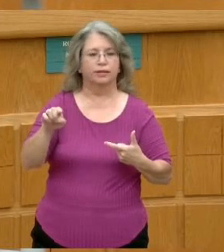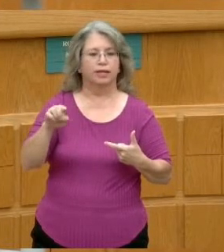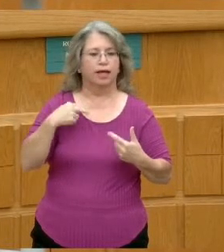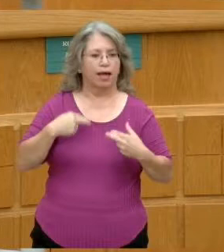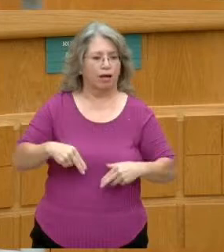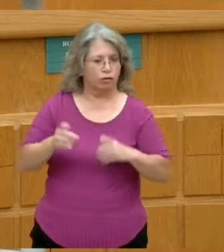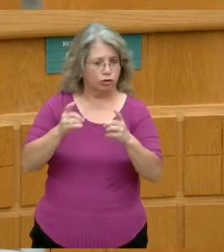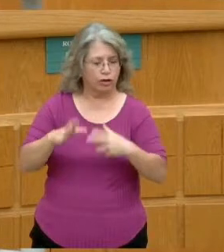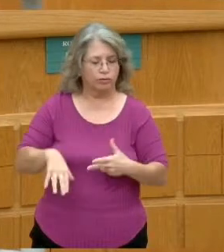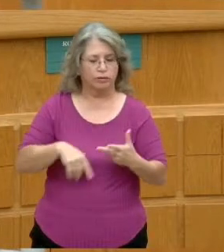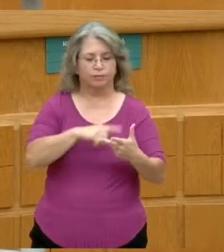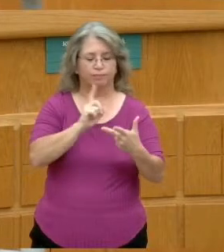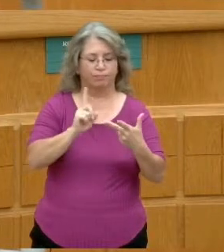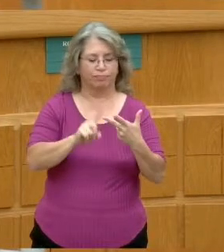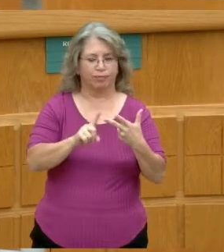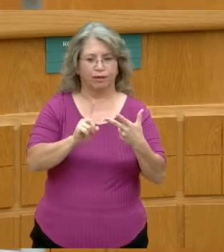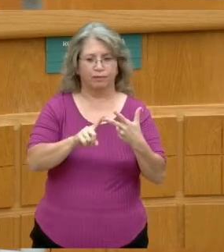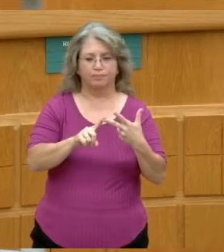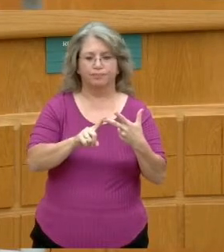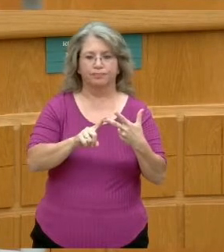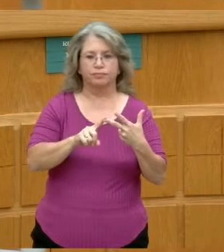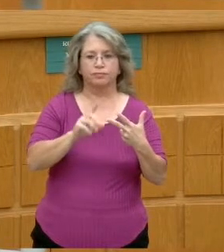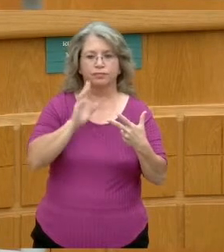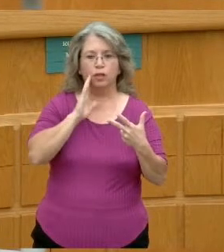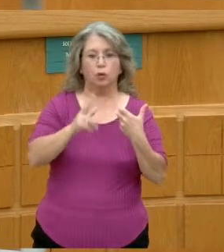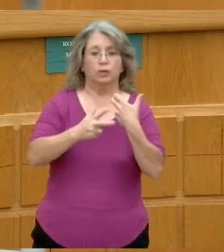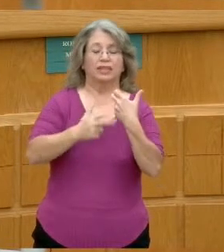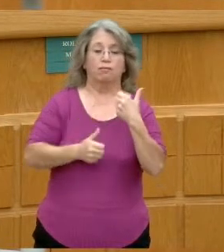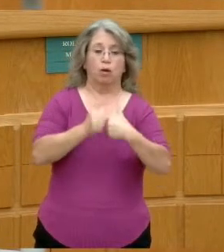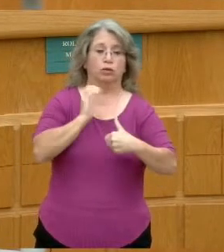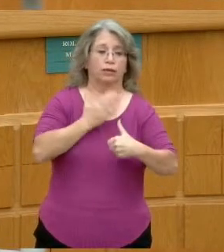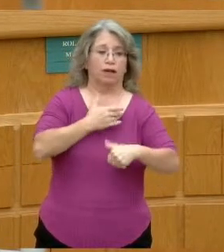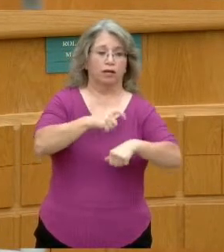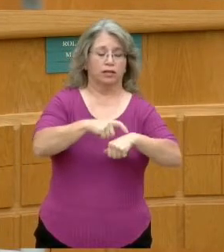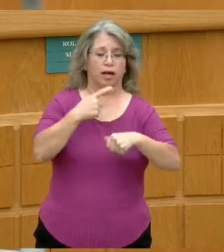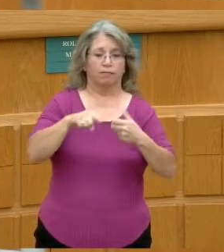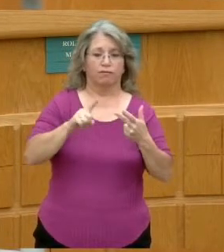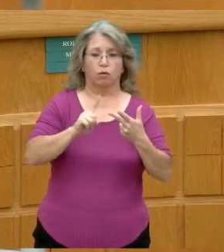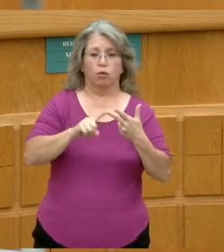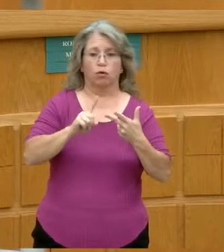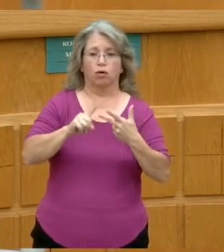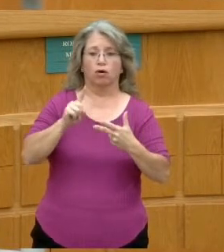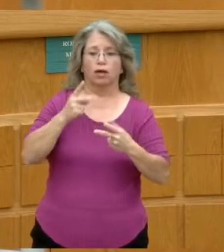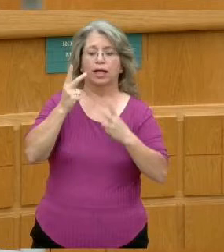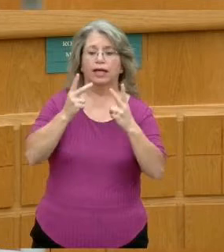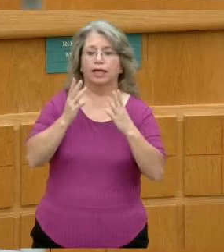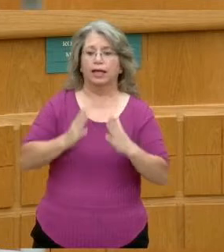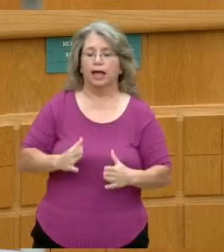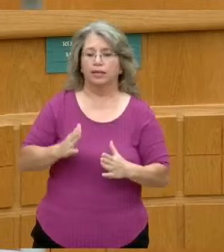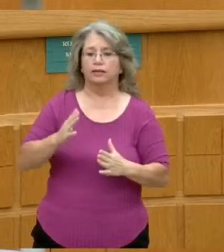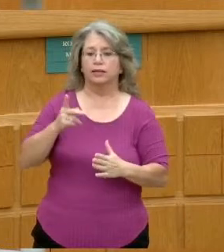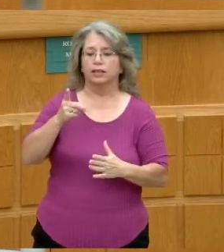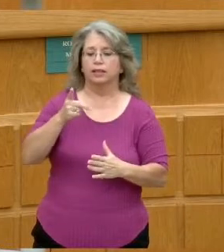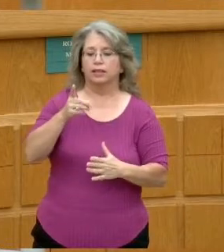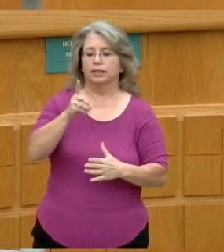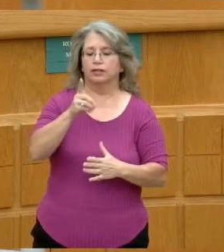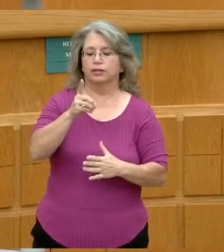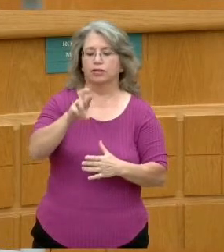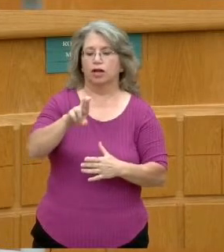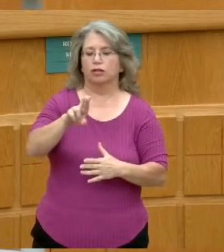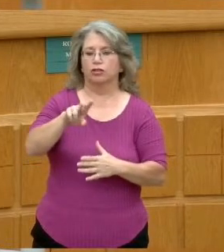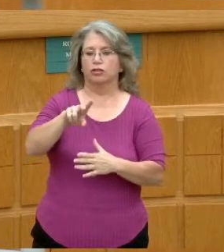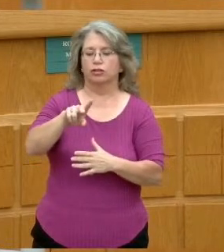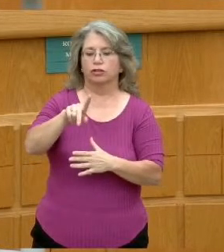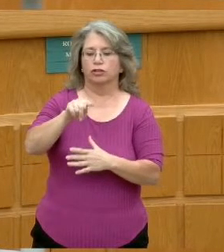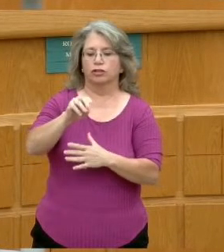Director. And then following her, we're going to try to save most of our time for our guest presenters, Dr. Philippe Tussaud and